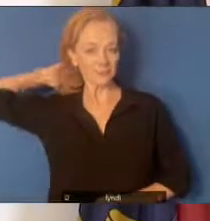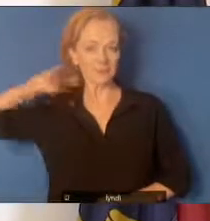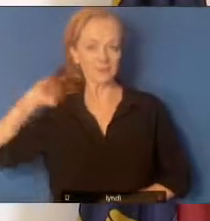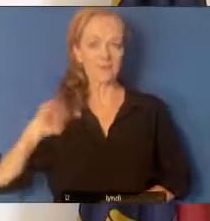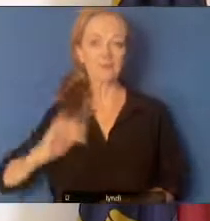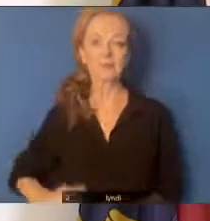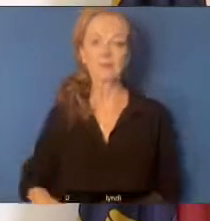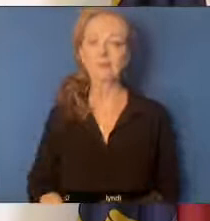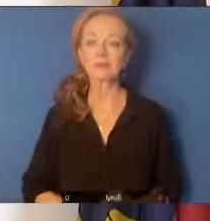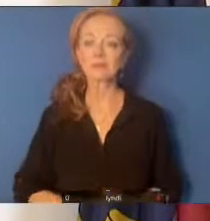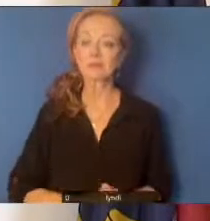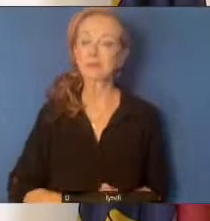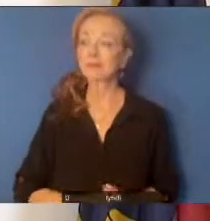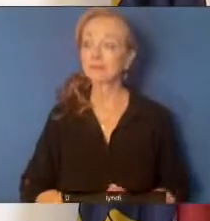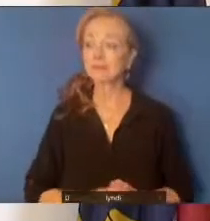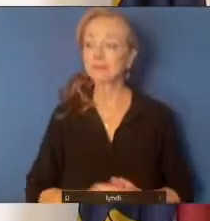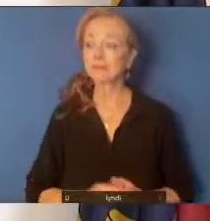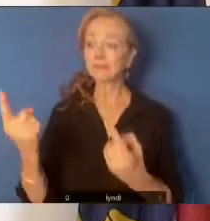Do we have any questions at this time?